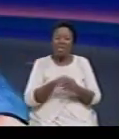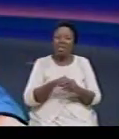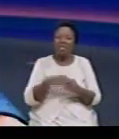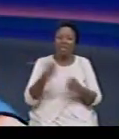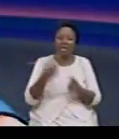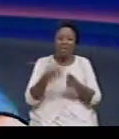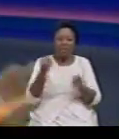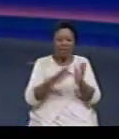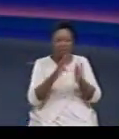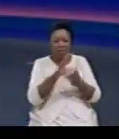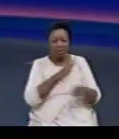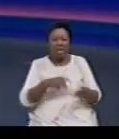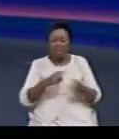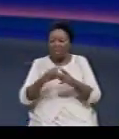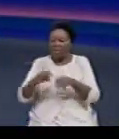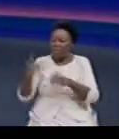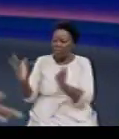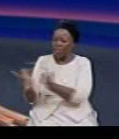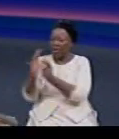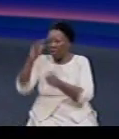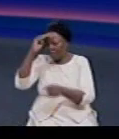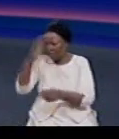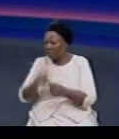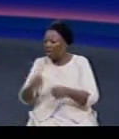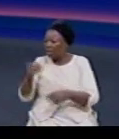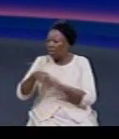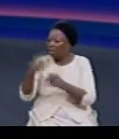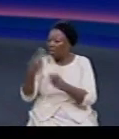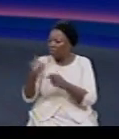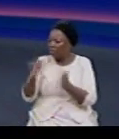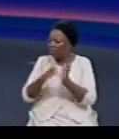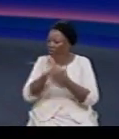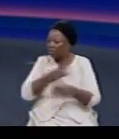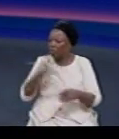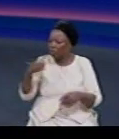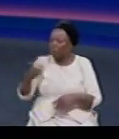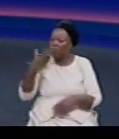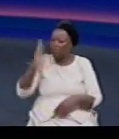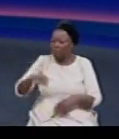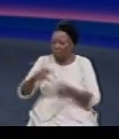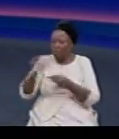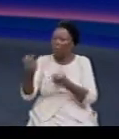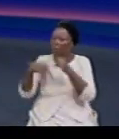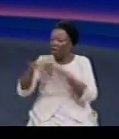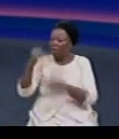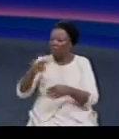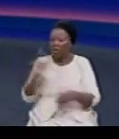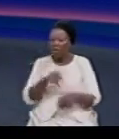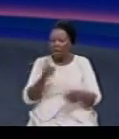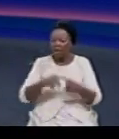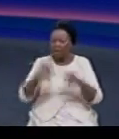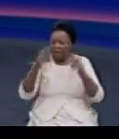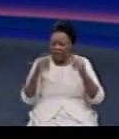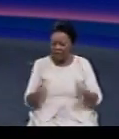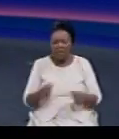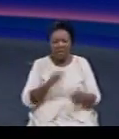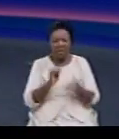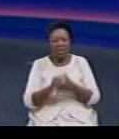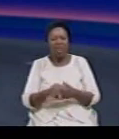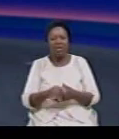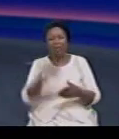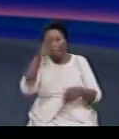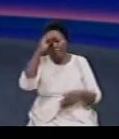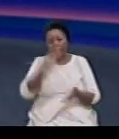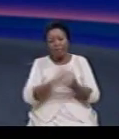out. They were angry, and then he took them and put them in the prison. They beat them, and then at midnight, the midnight of